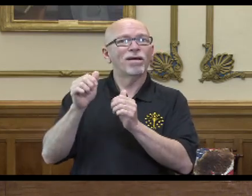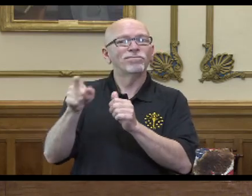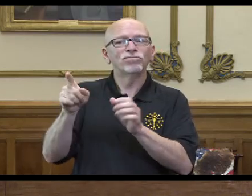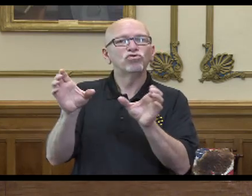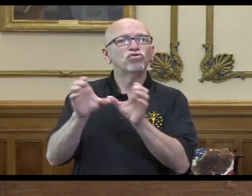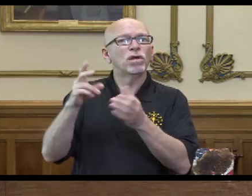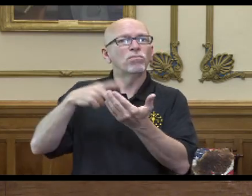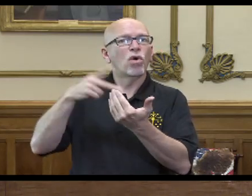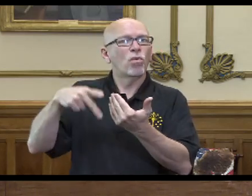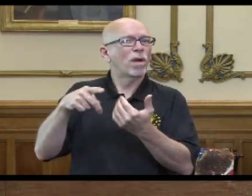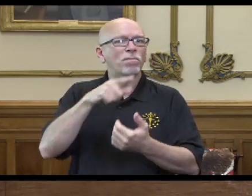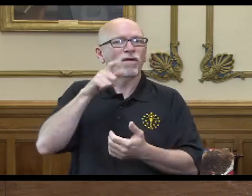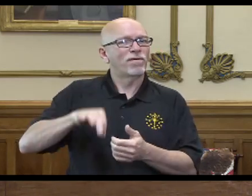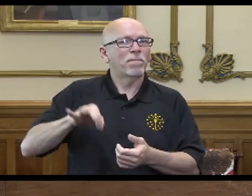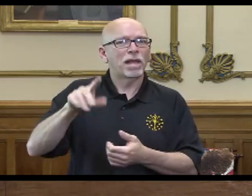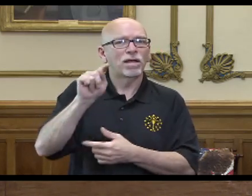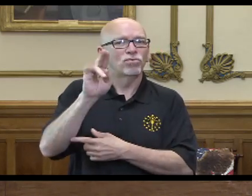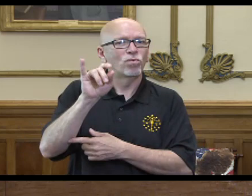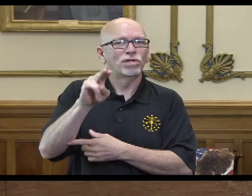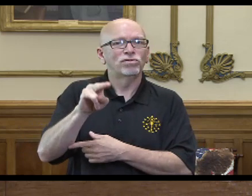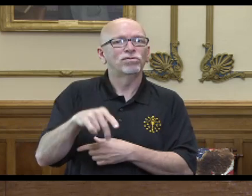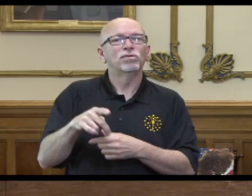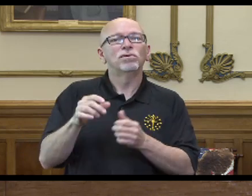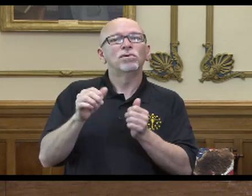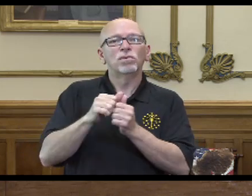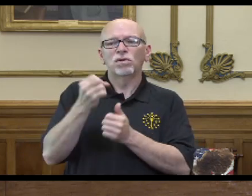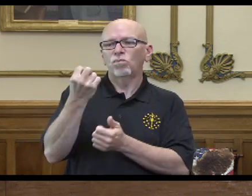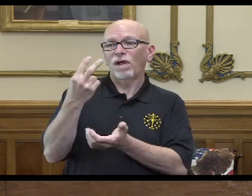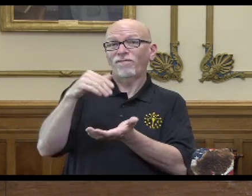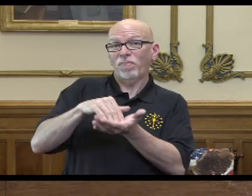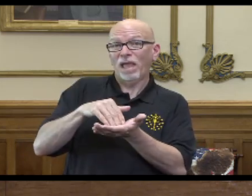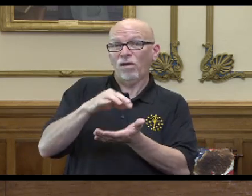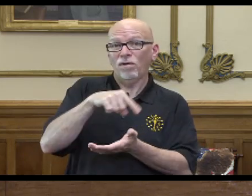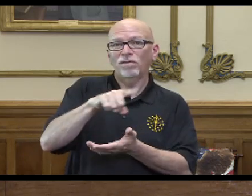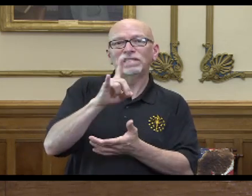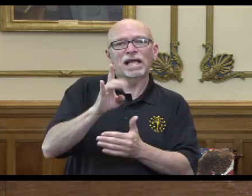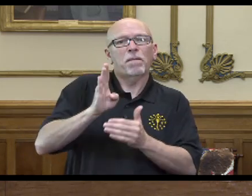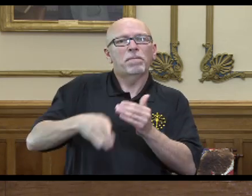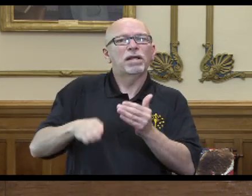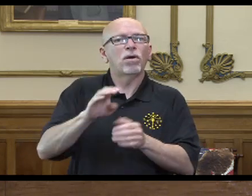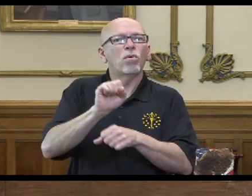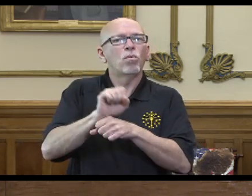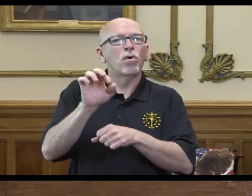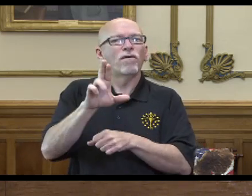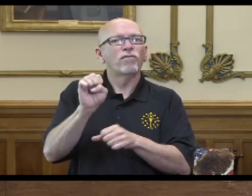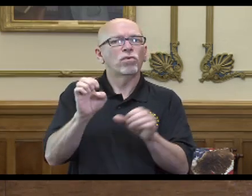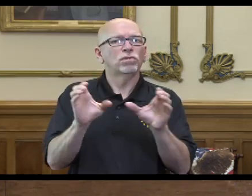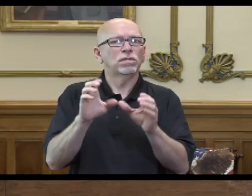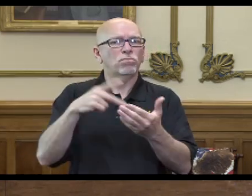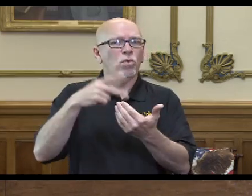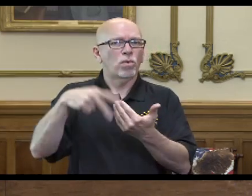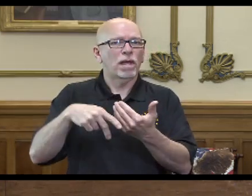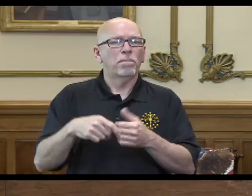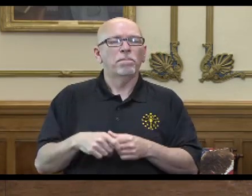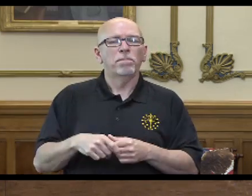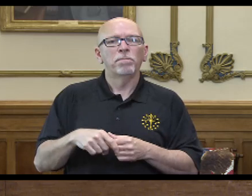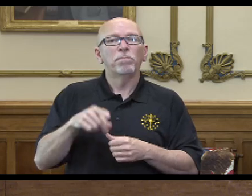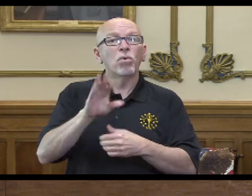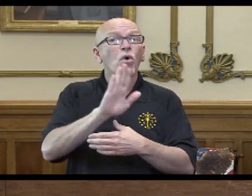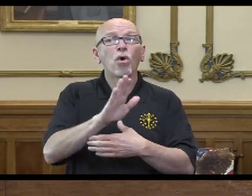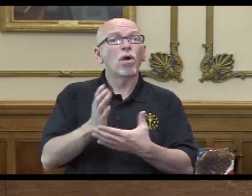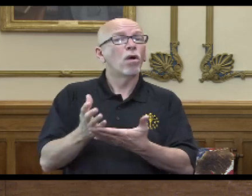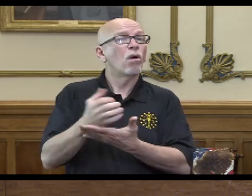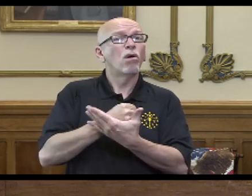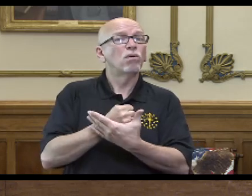certificate programs, with nearly 12,000 Hoosiers completing a workforce certificate program, with a median